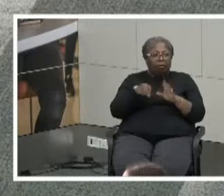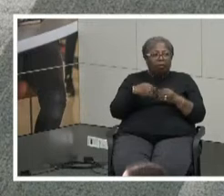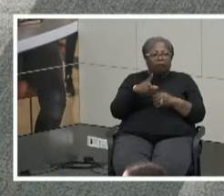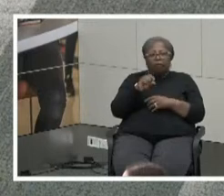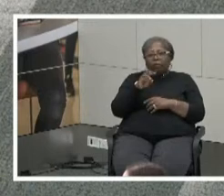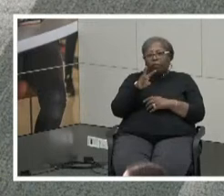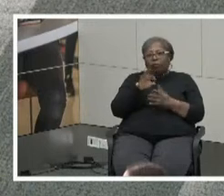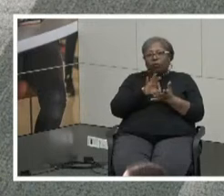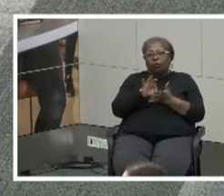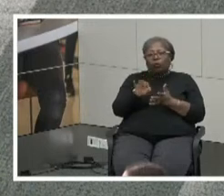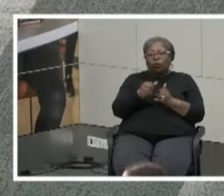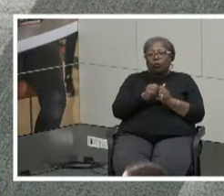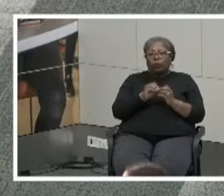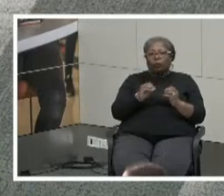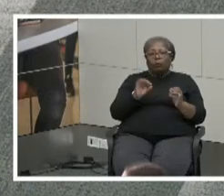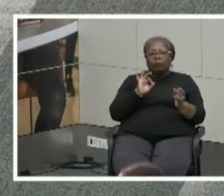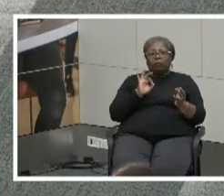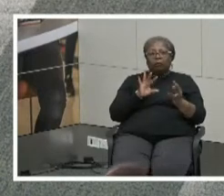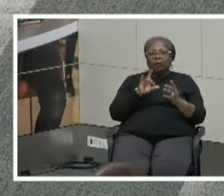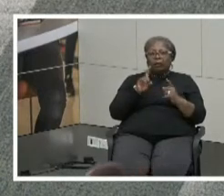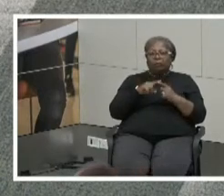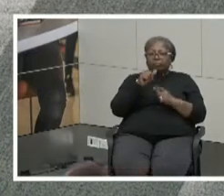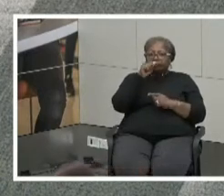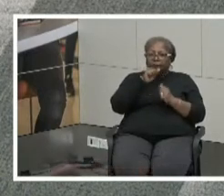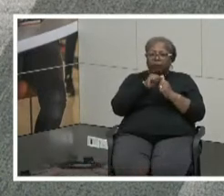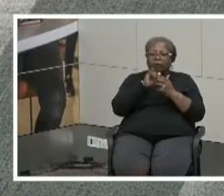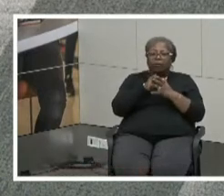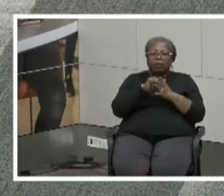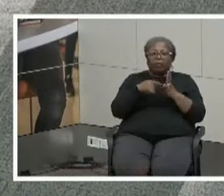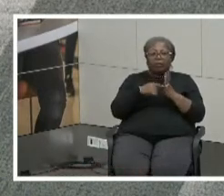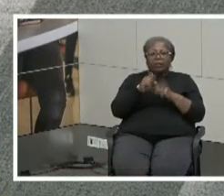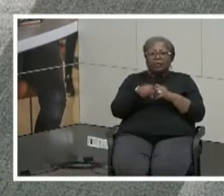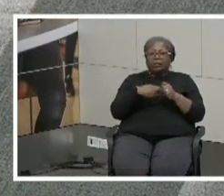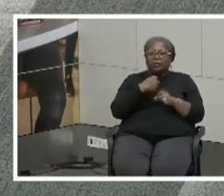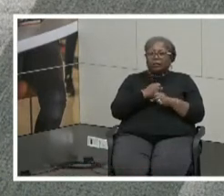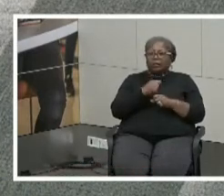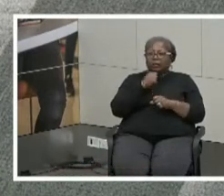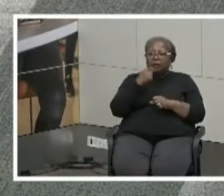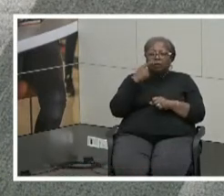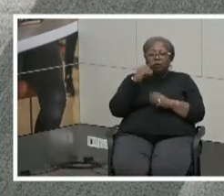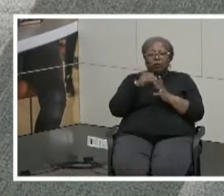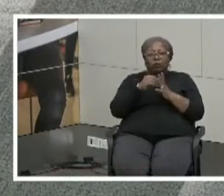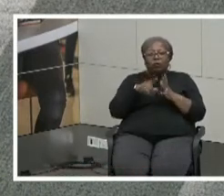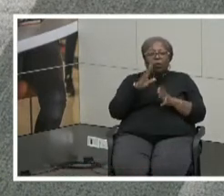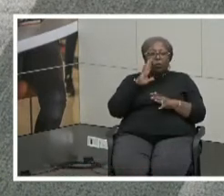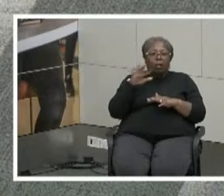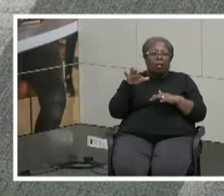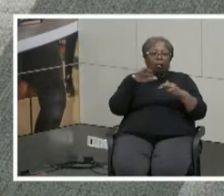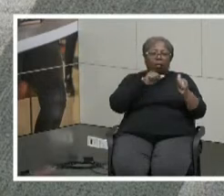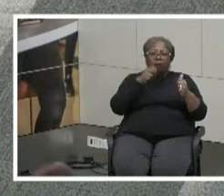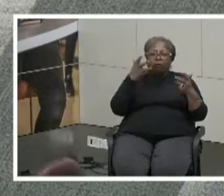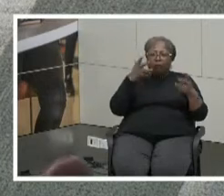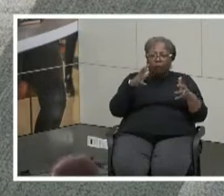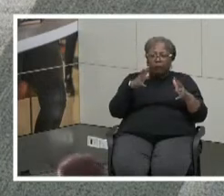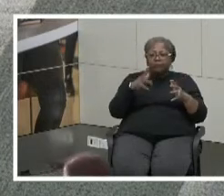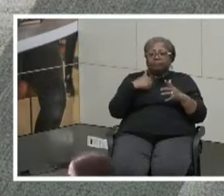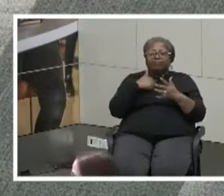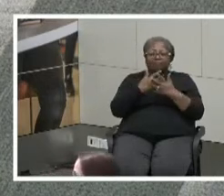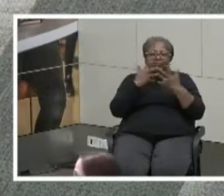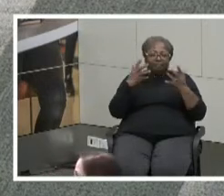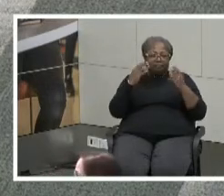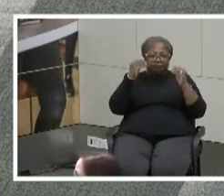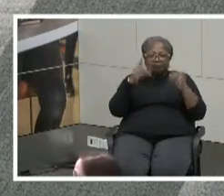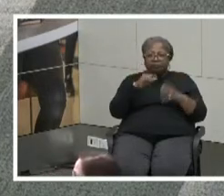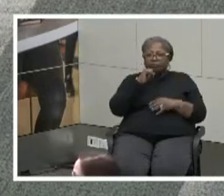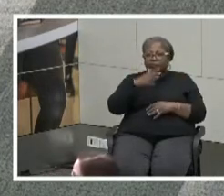with little feedback I've had to deal with that this year and honestly if it wasn't for the students I would have left already a lot of teachers